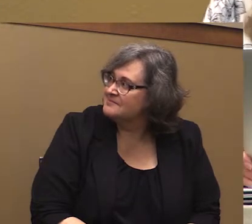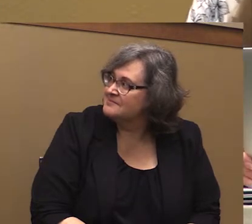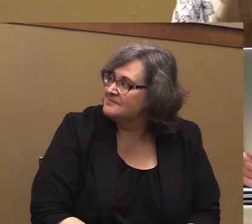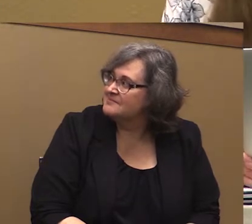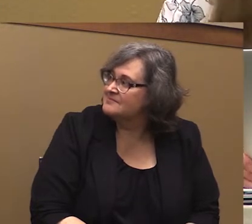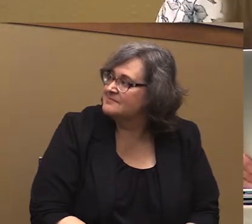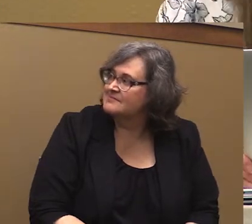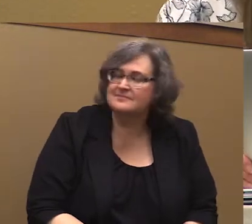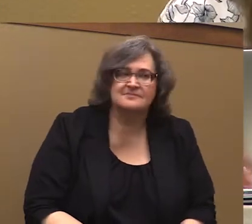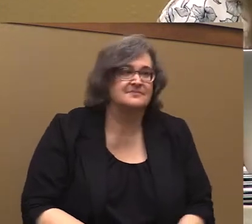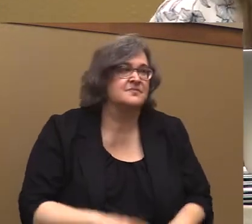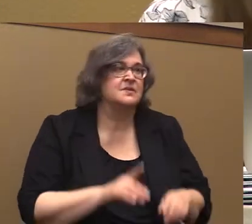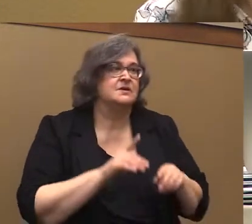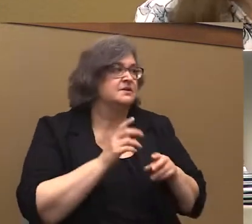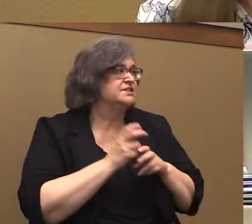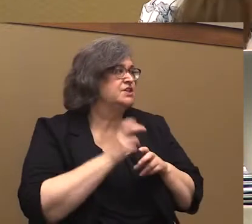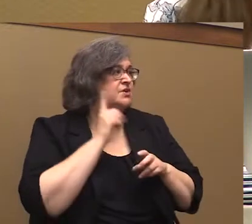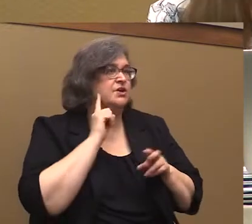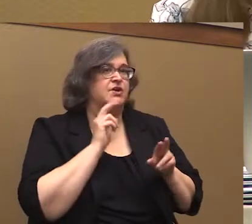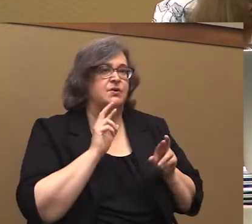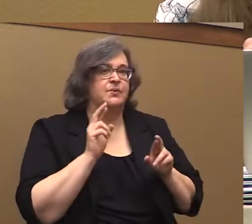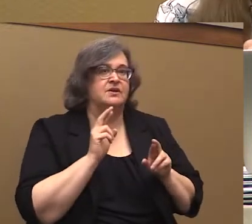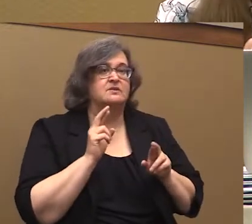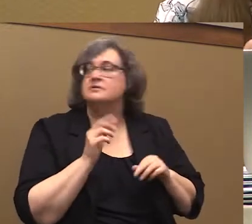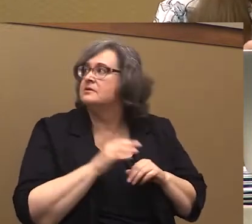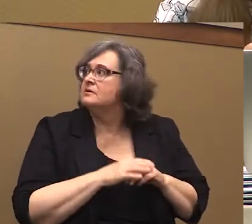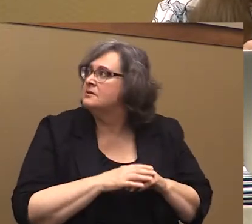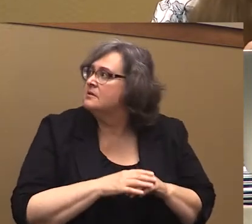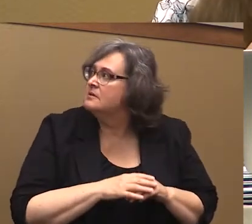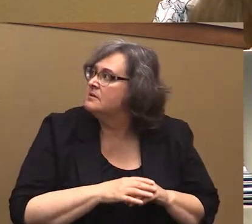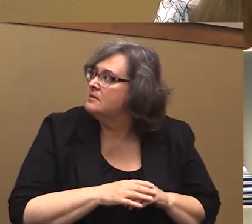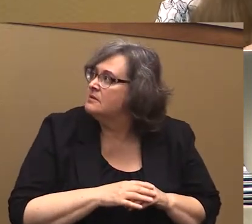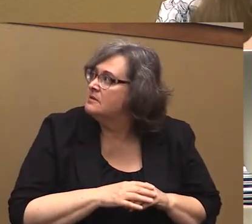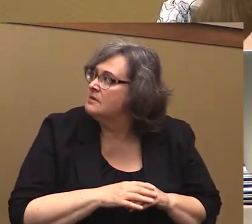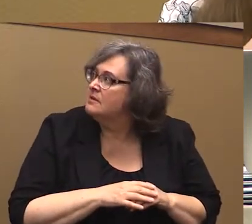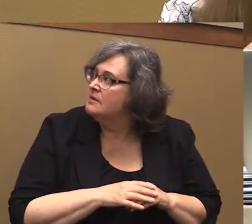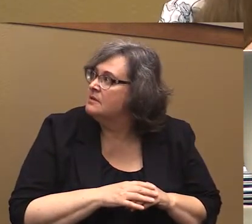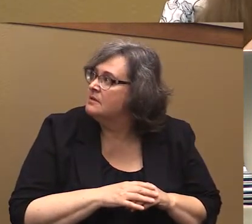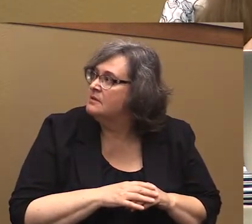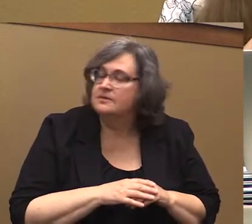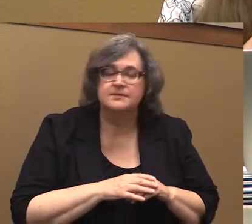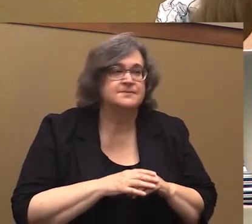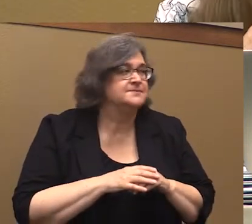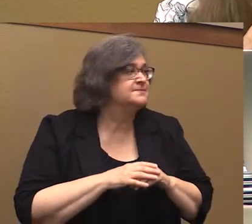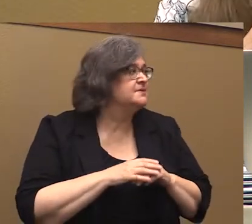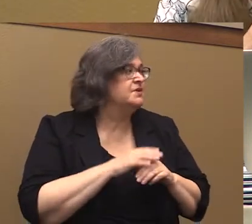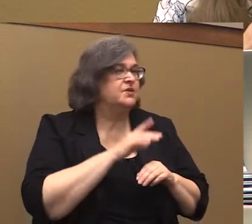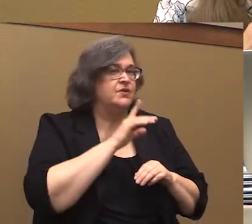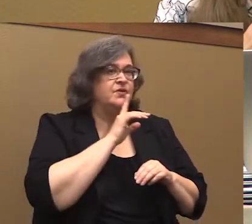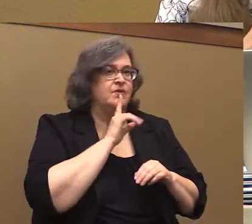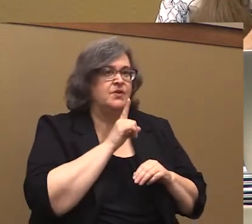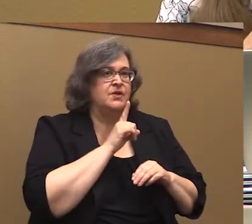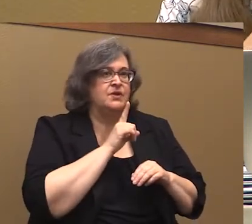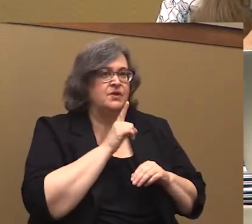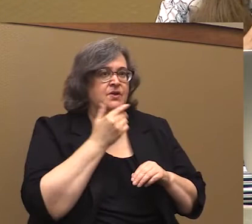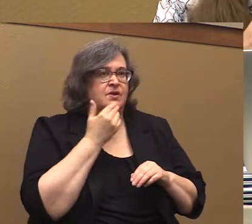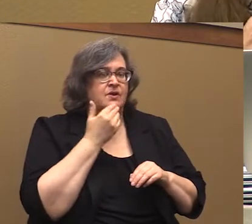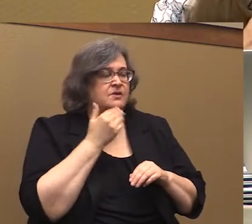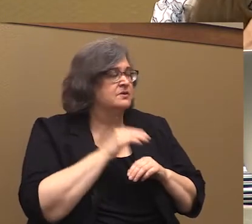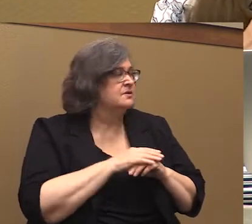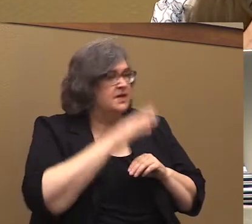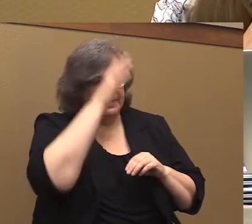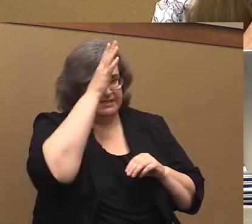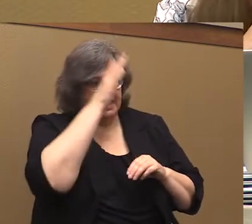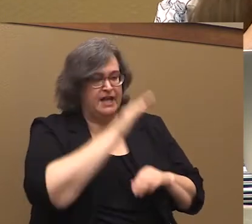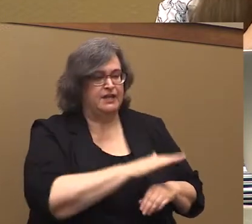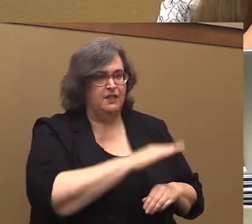Ready for the story about the birthday? Oh. There was a dad